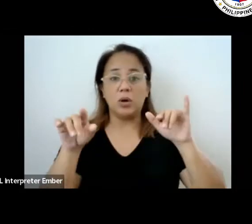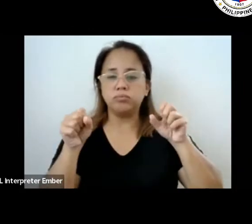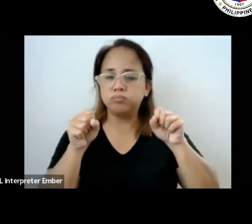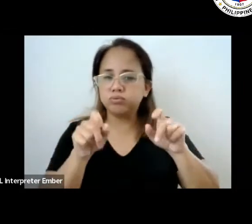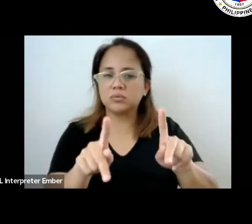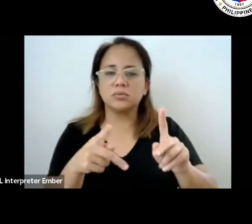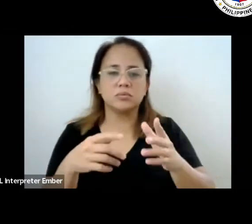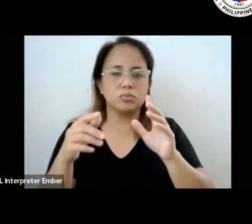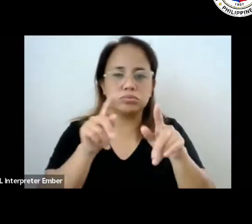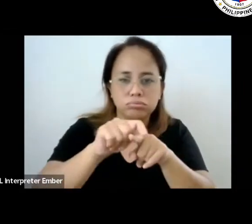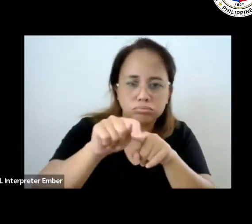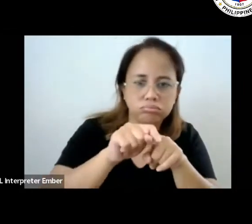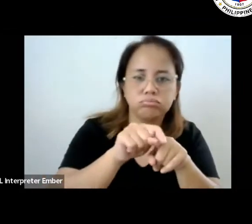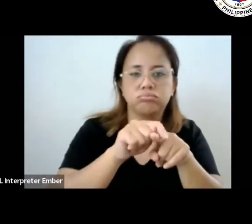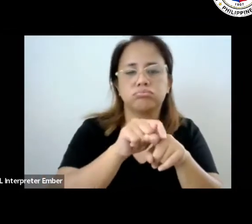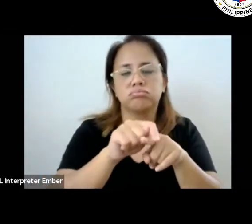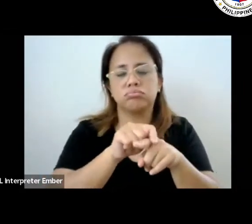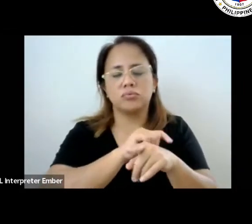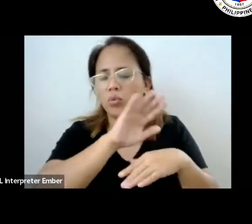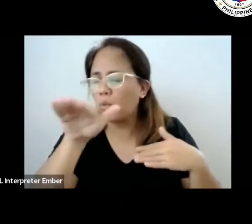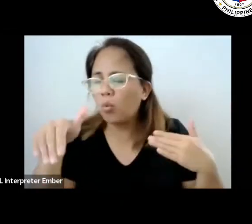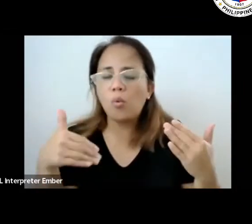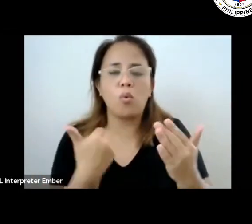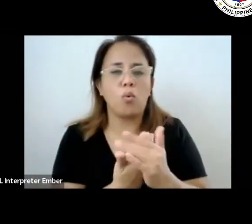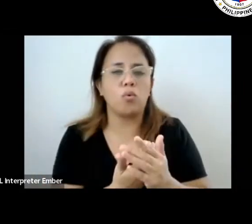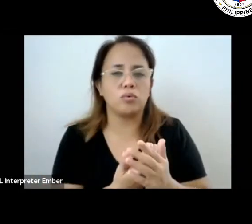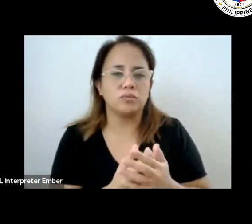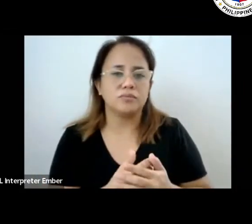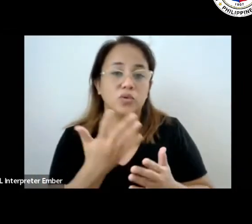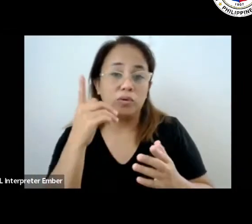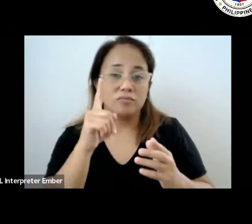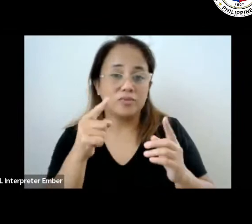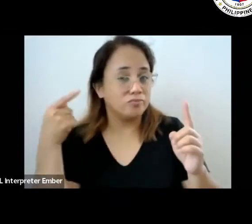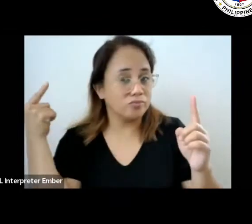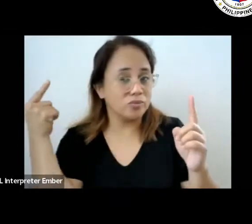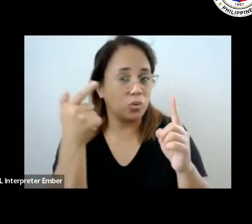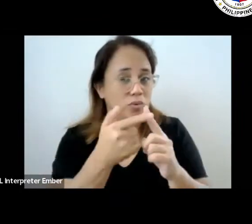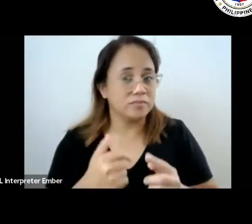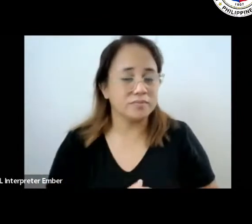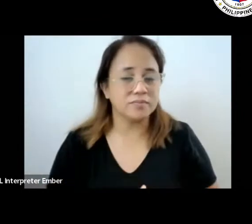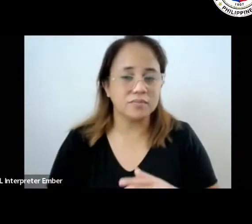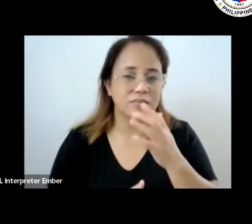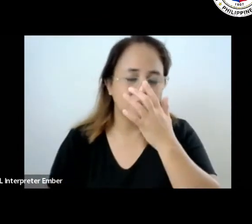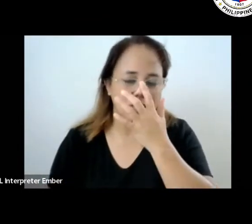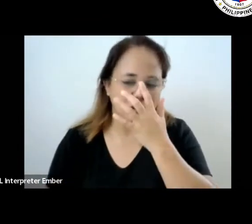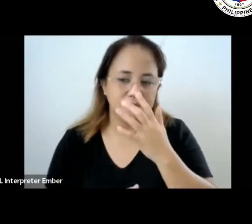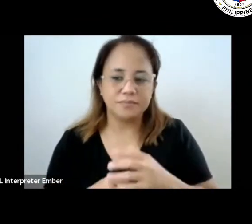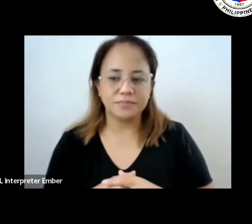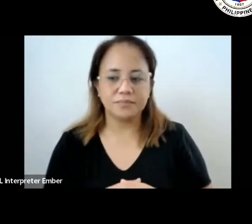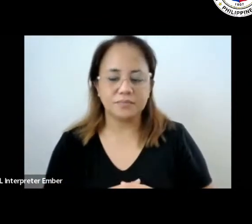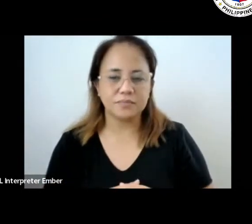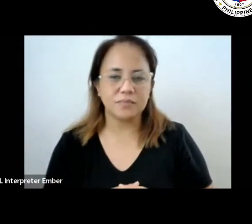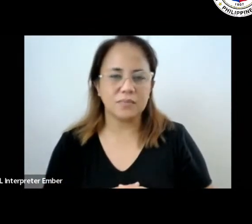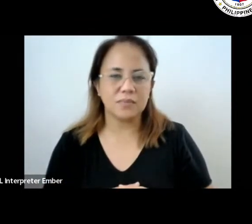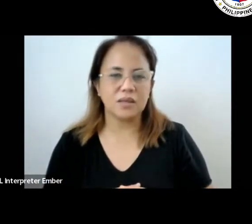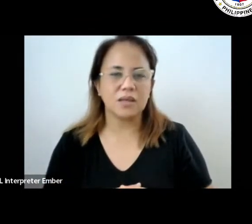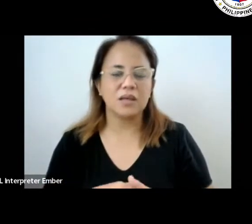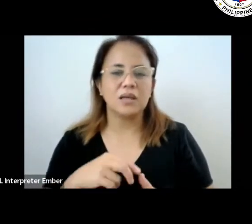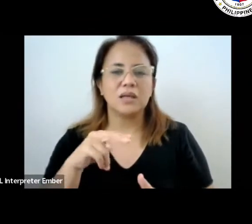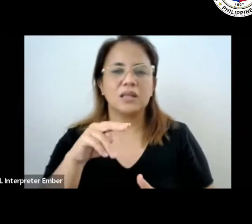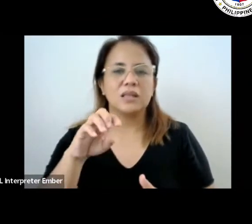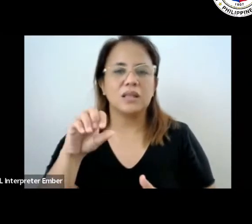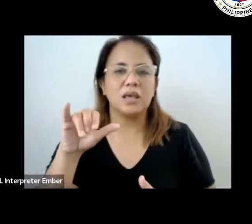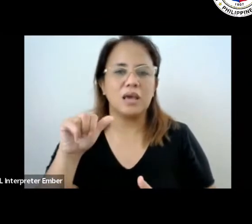everybody along this direction, Mr. Chair. Thank you. Thank you, Chairman Go. Yusik Dancing, yung NAIAP is